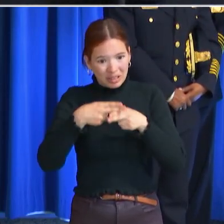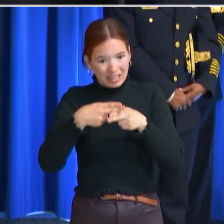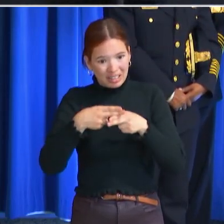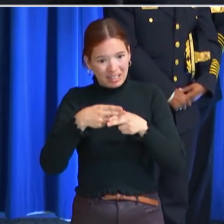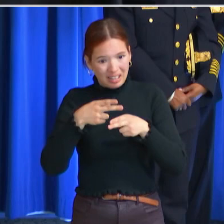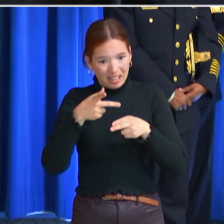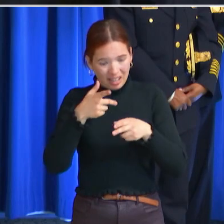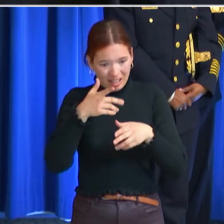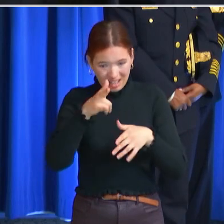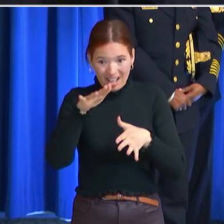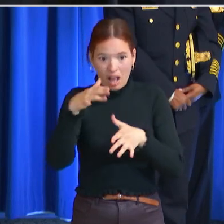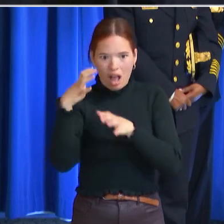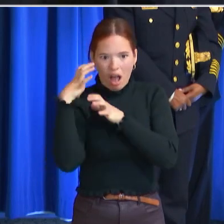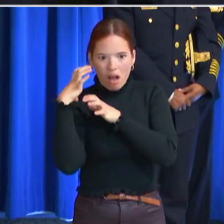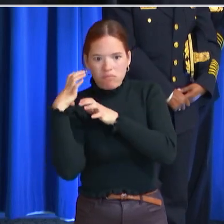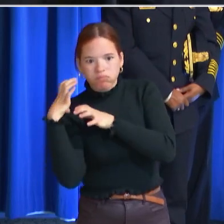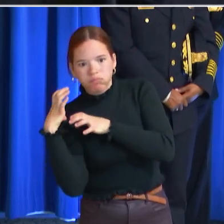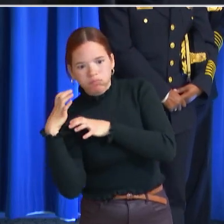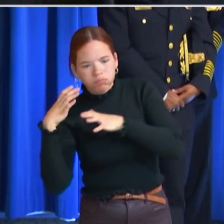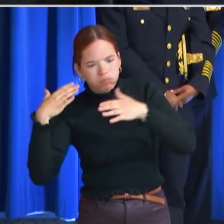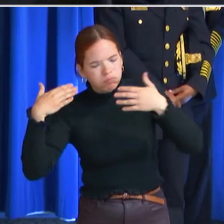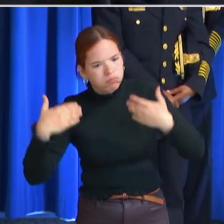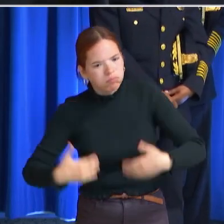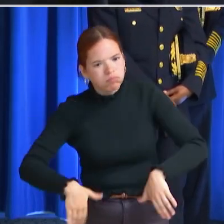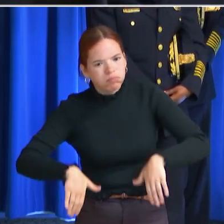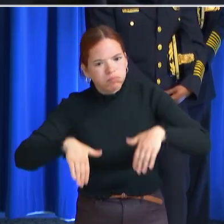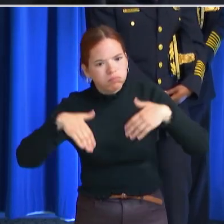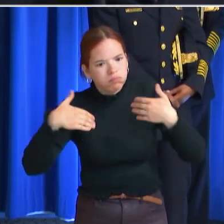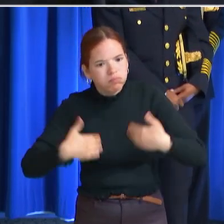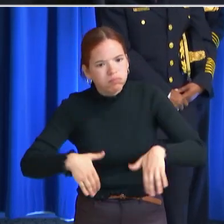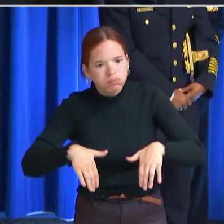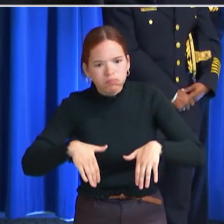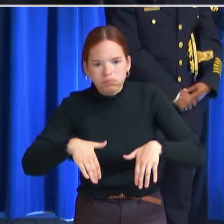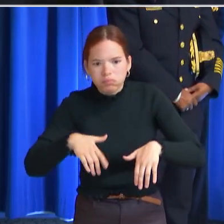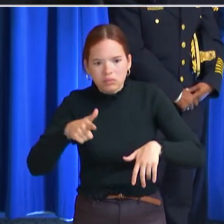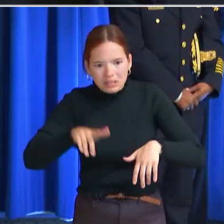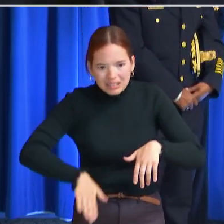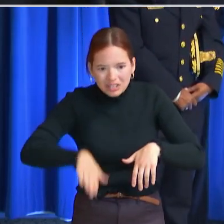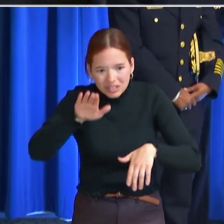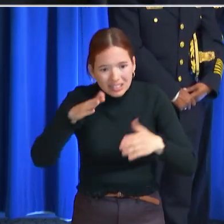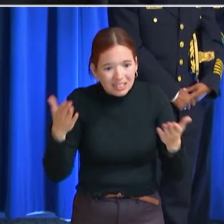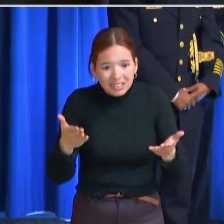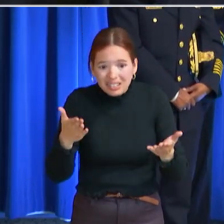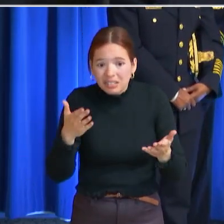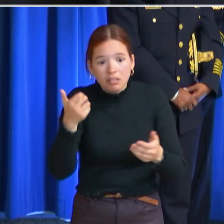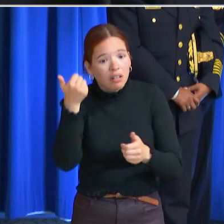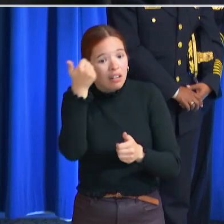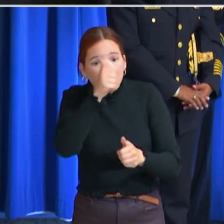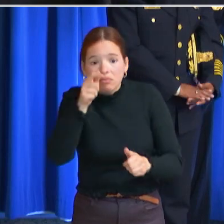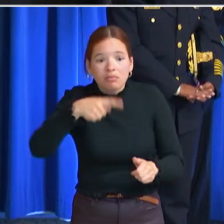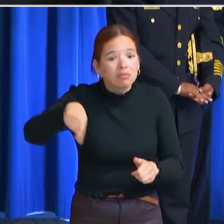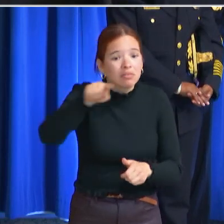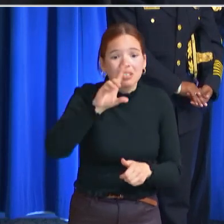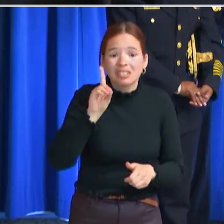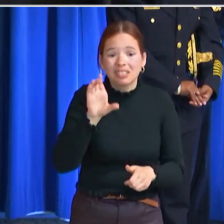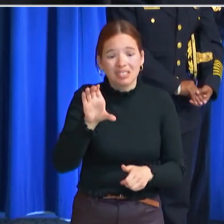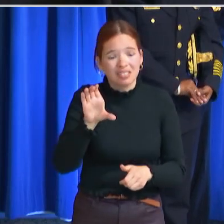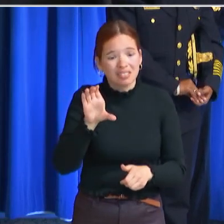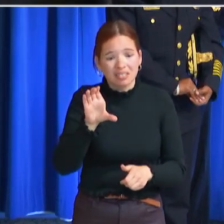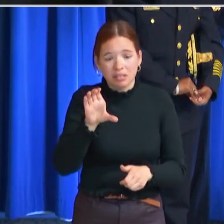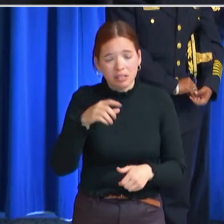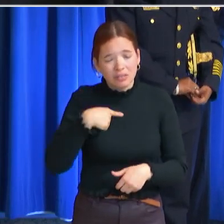I'm okay with that because I'm born and raised here. And anybody in this room from D.C. will tell you, we are some resilient